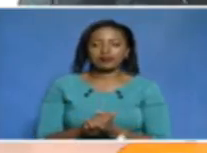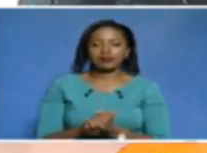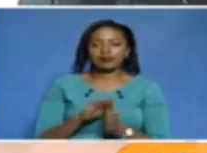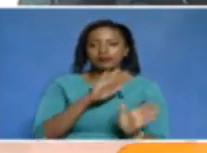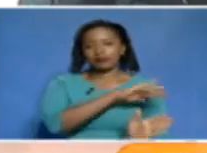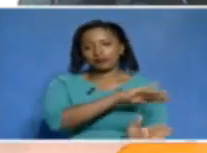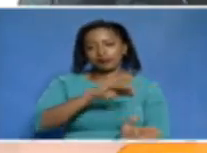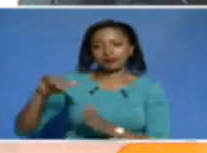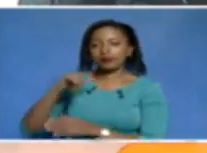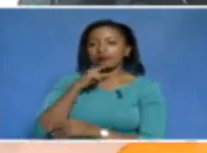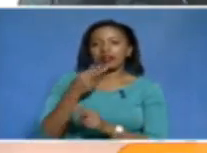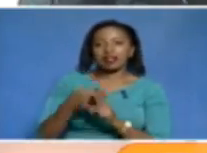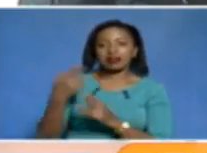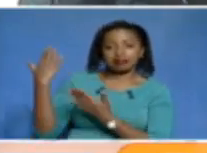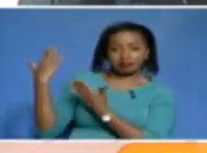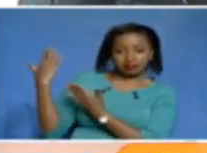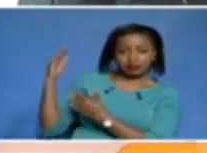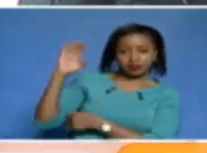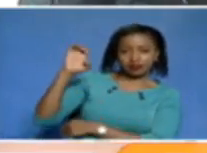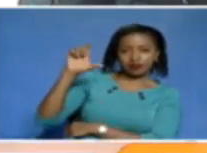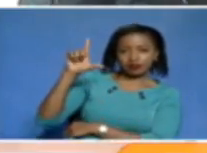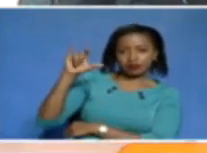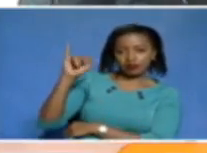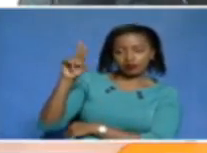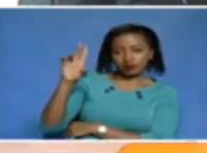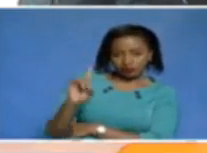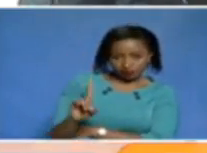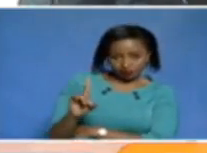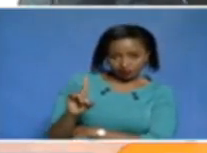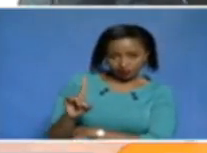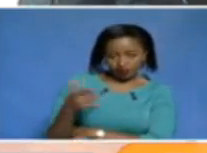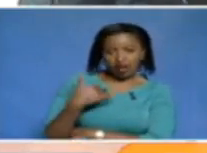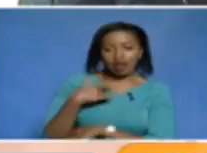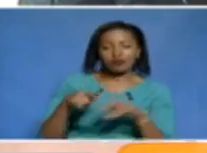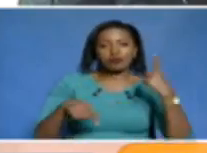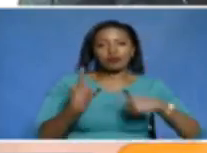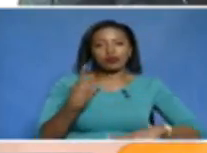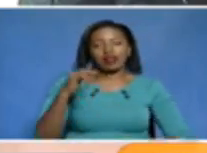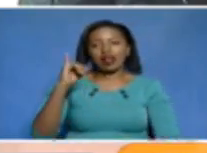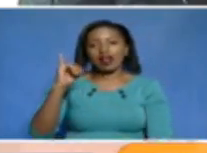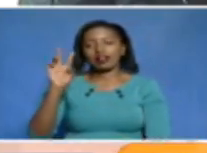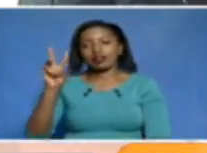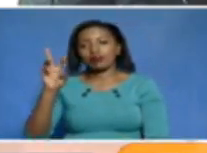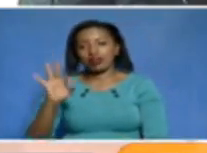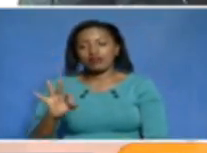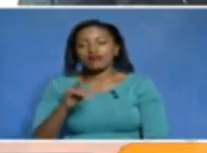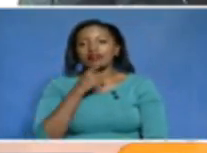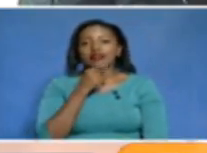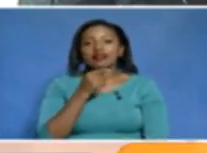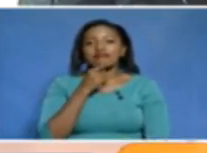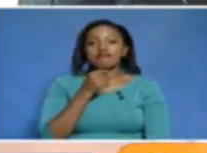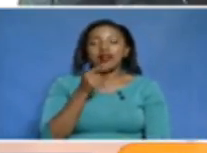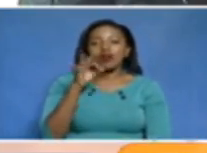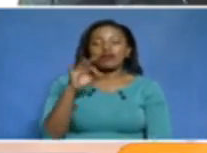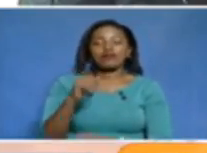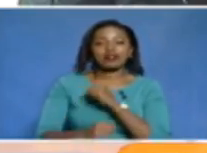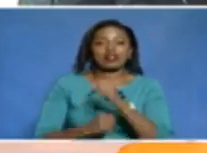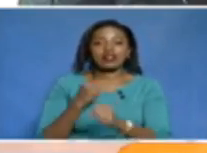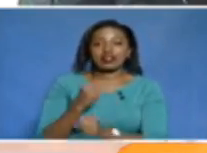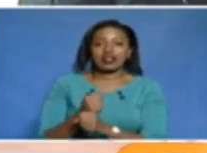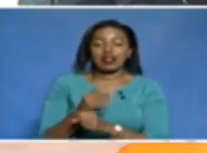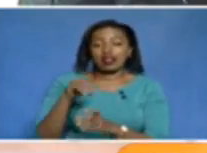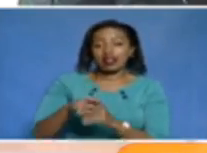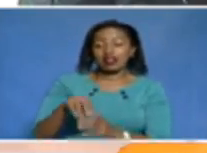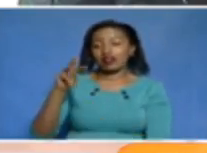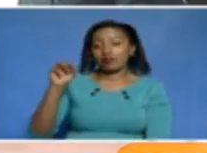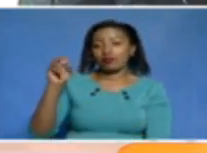Eliud Kipchoge added another accolade to his stellar season by clinching the IAAF Male Athlete of the Year in a glitzy award ceremony in Monaco. The